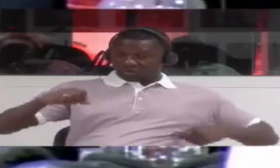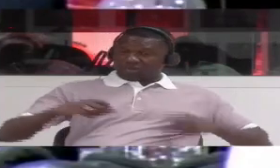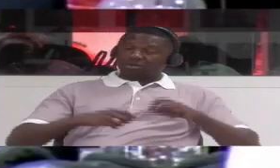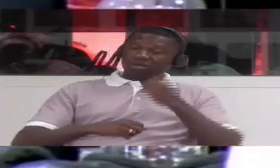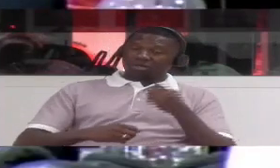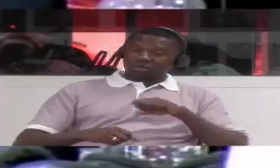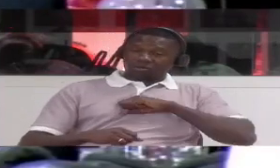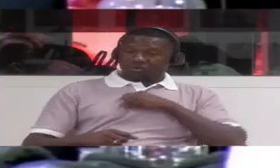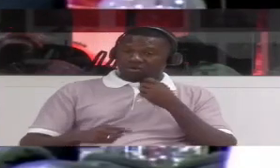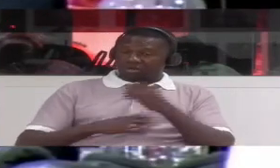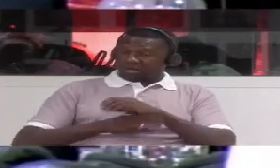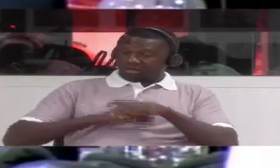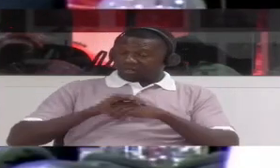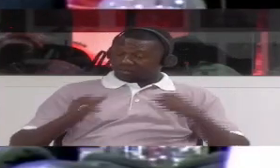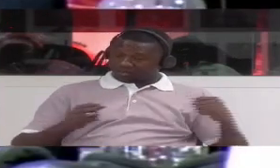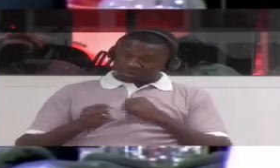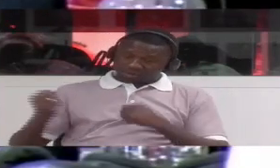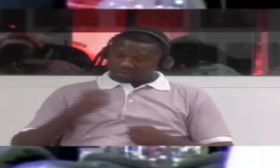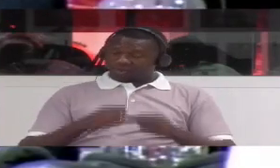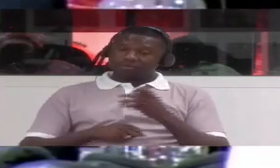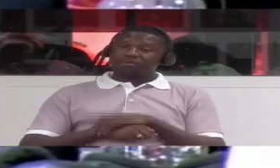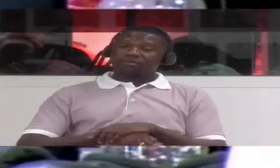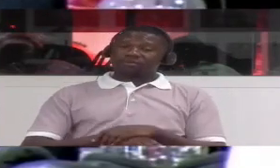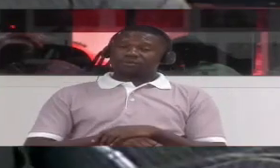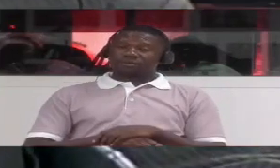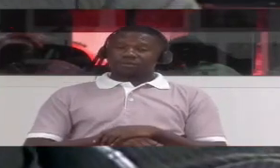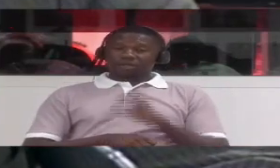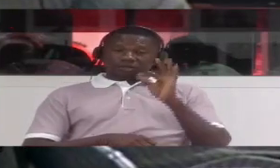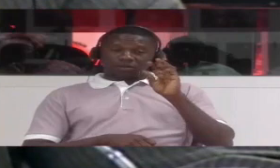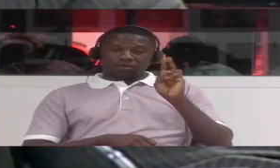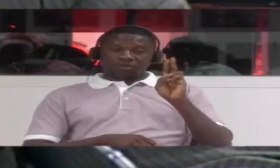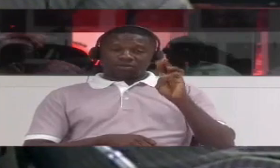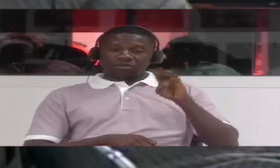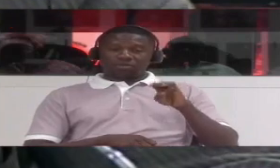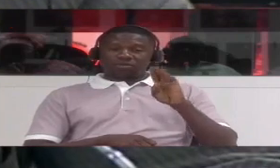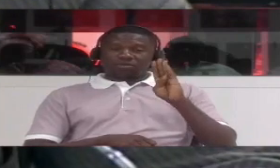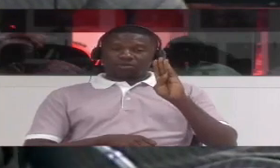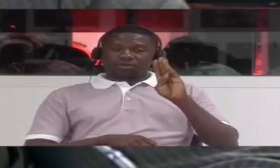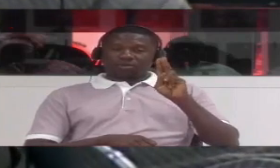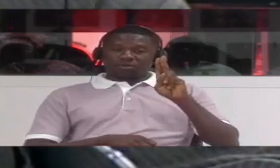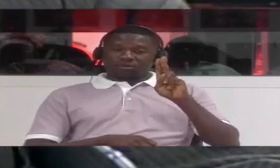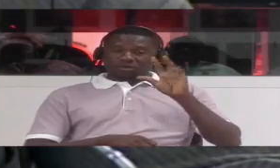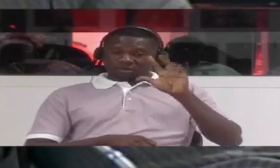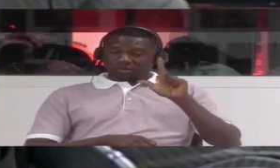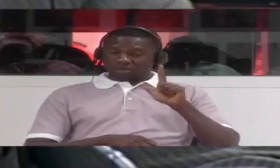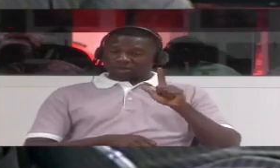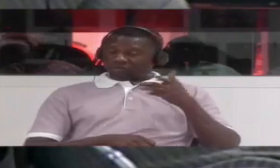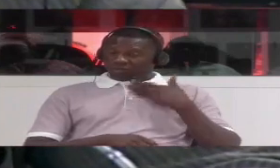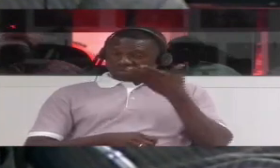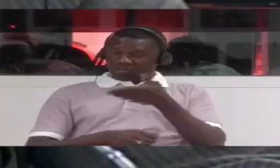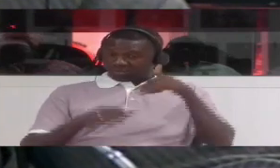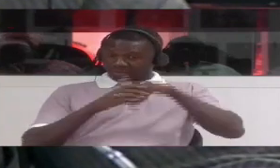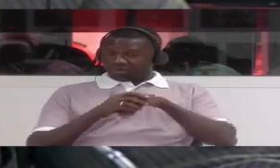Did Tumbul Tamba himself participate in the beating on that occasion? No, he kept asking the same question. And he warned me that was the last